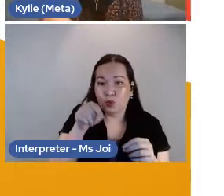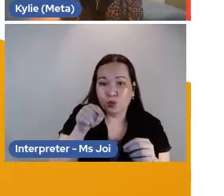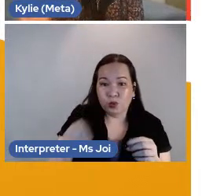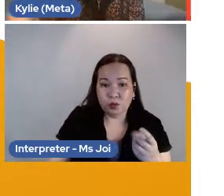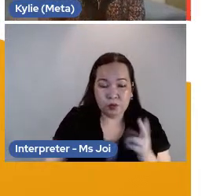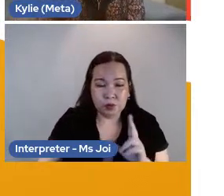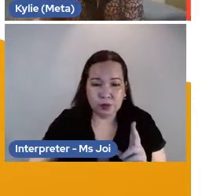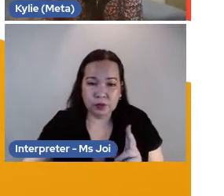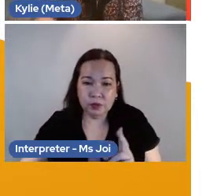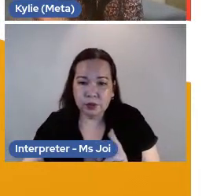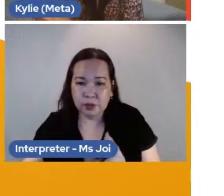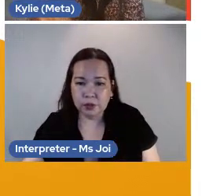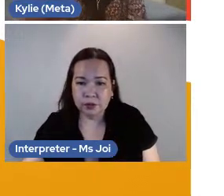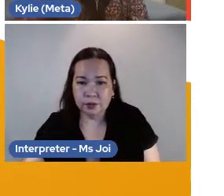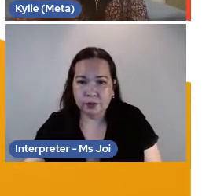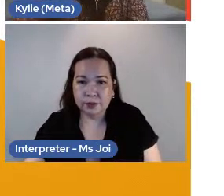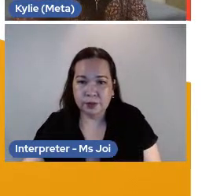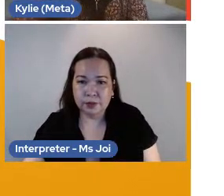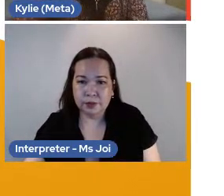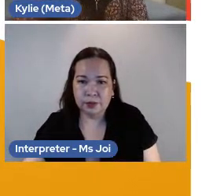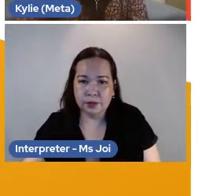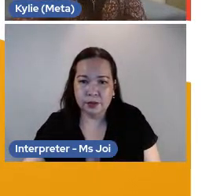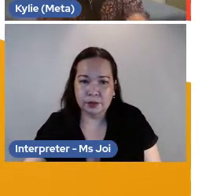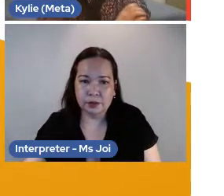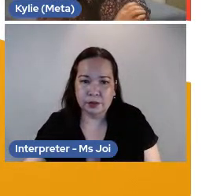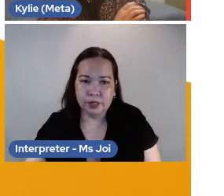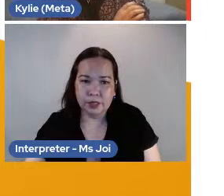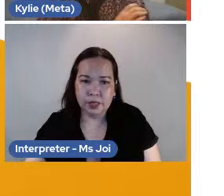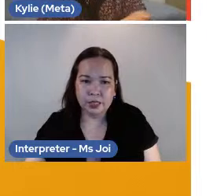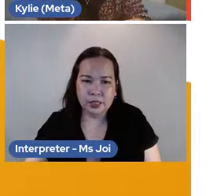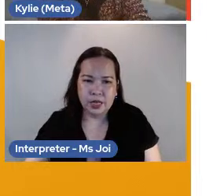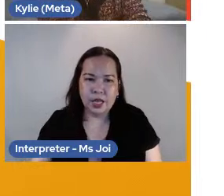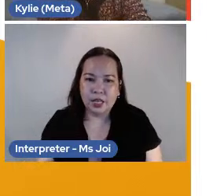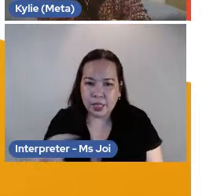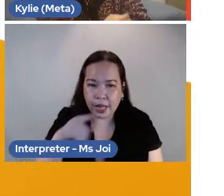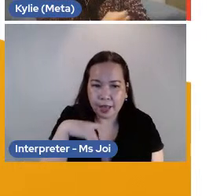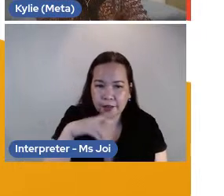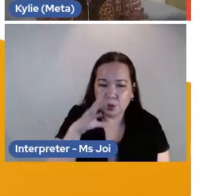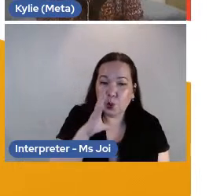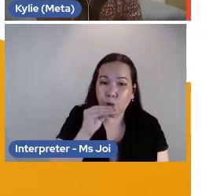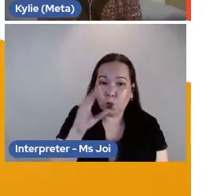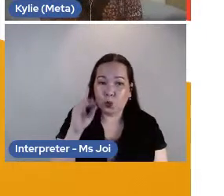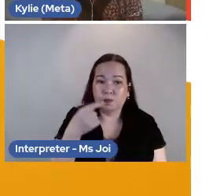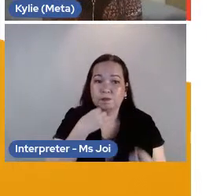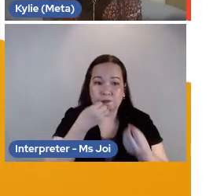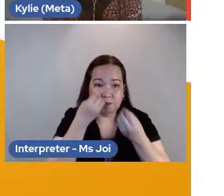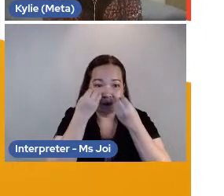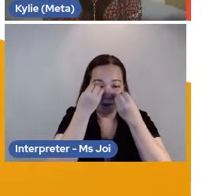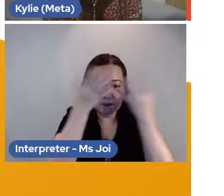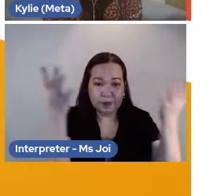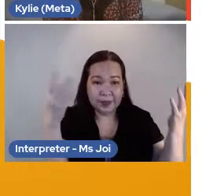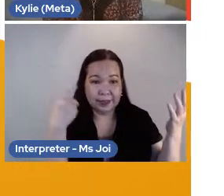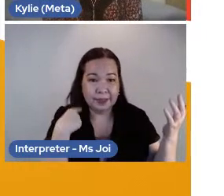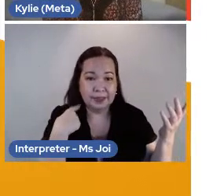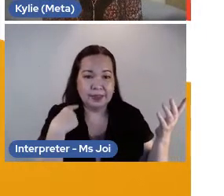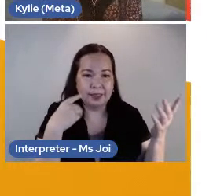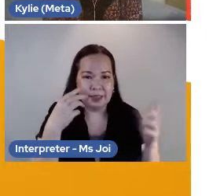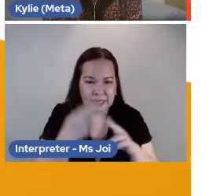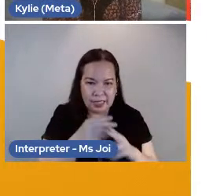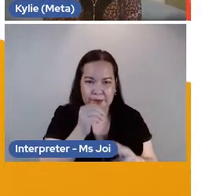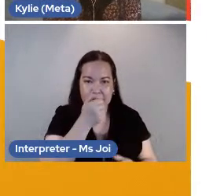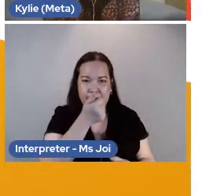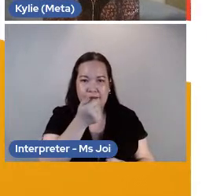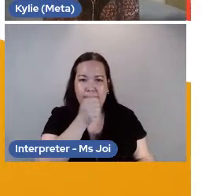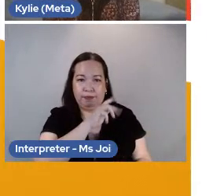own name in the disclaimer. Another option, and one that is commonly utilized for people that don't really want